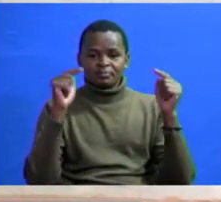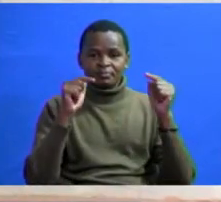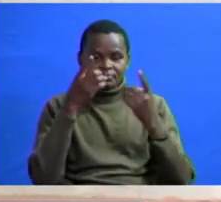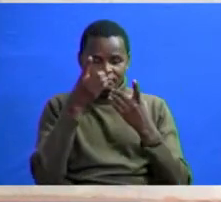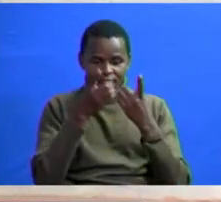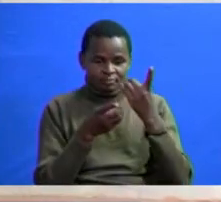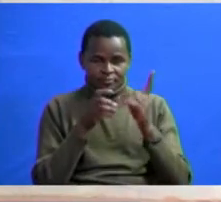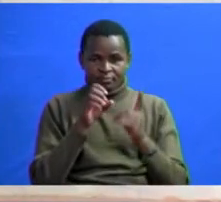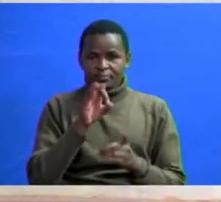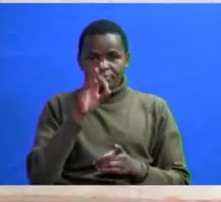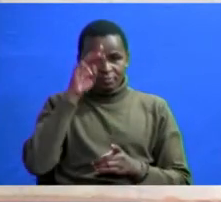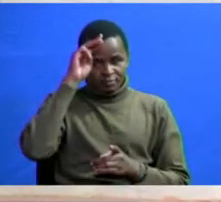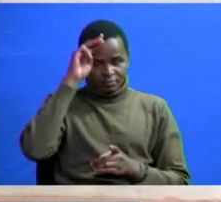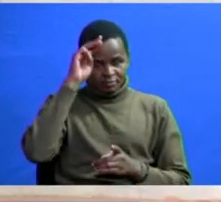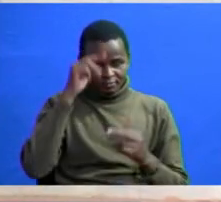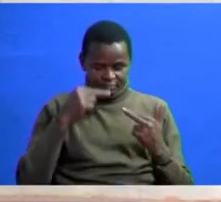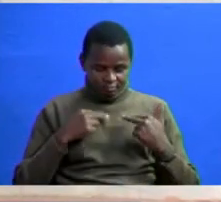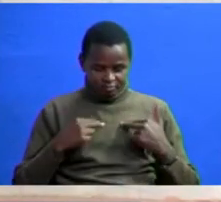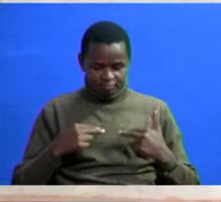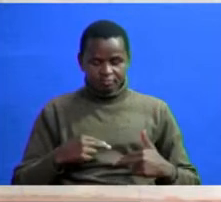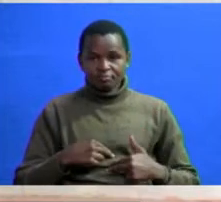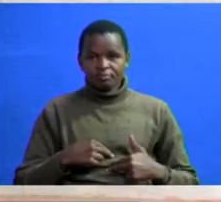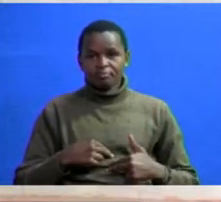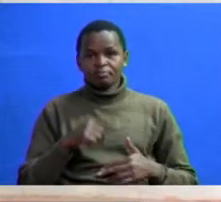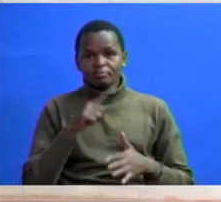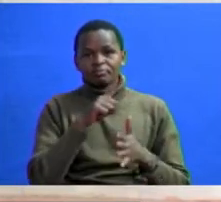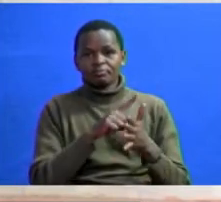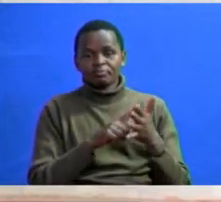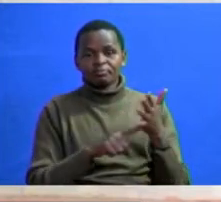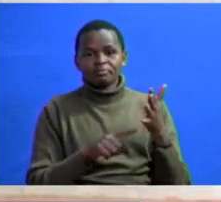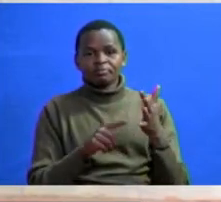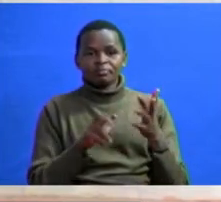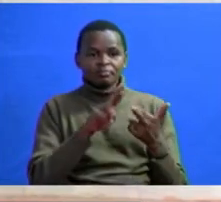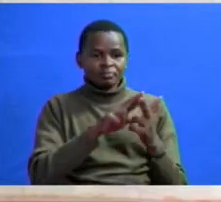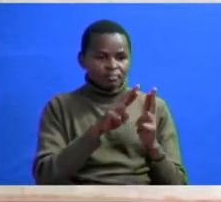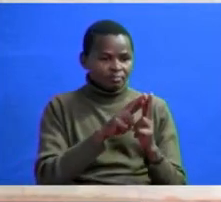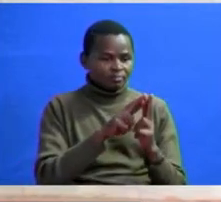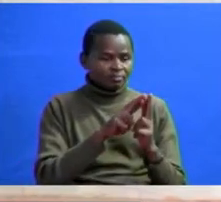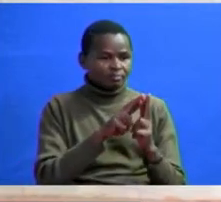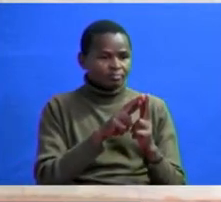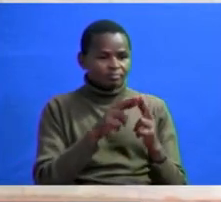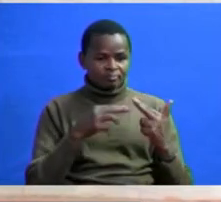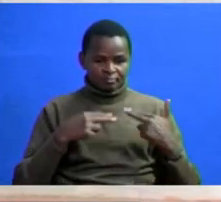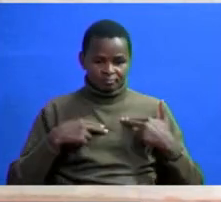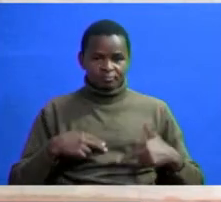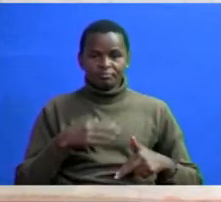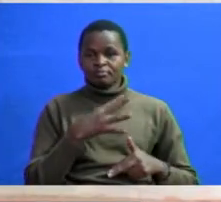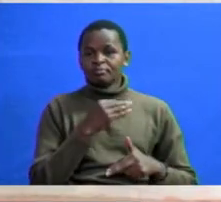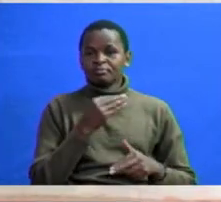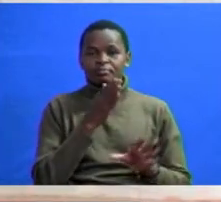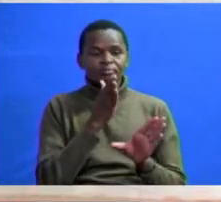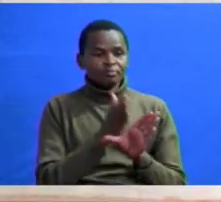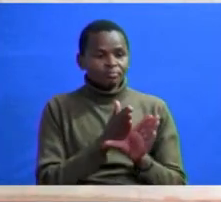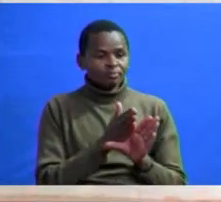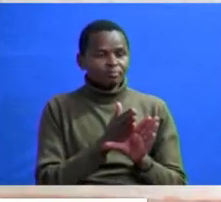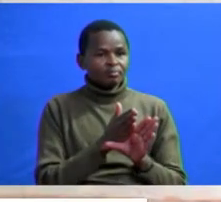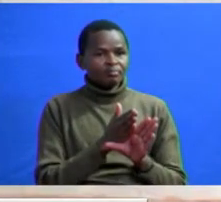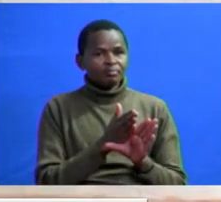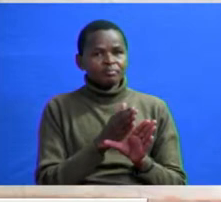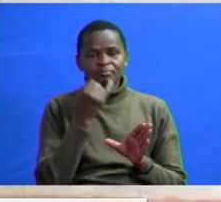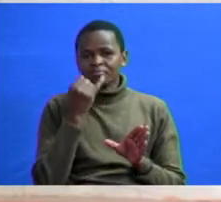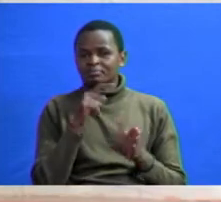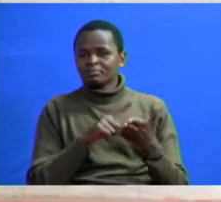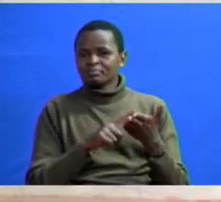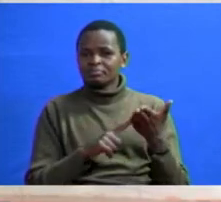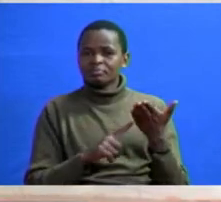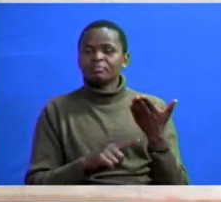conversations of mental health. What is the correlation between mental health and psychology? Is it a branch of psychology? Is it